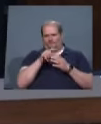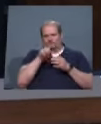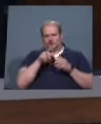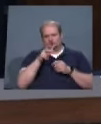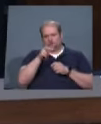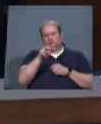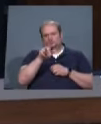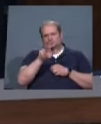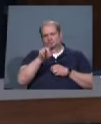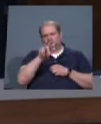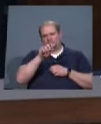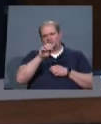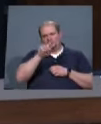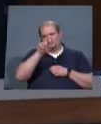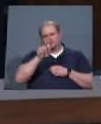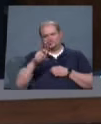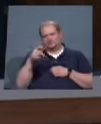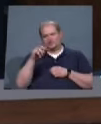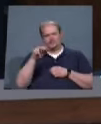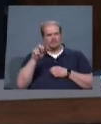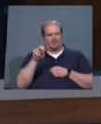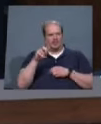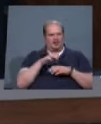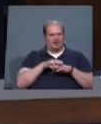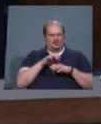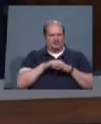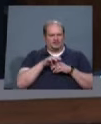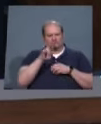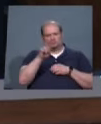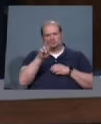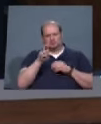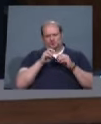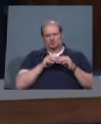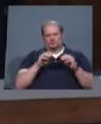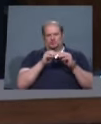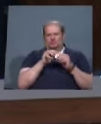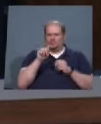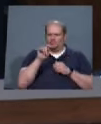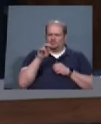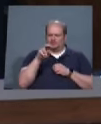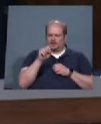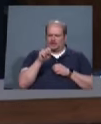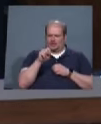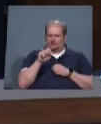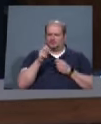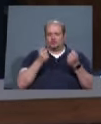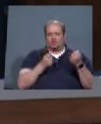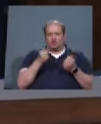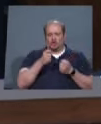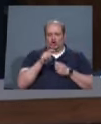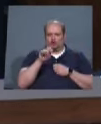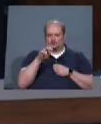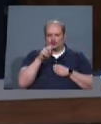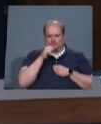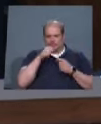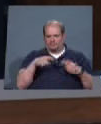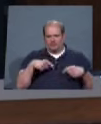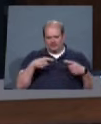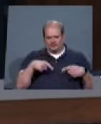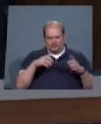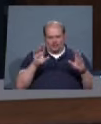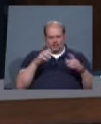go by 2301 South Pine. At least 200 or more tires, auto tires, not bicycle